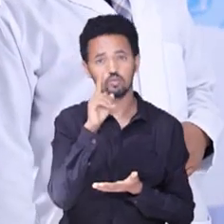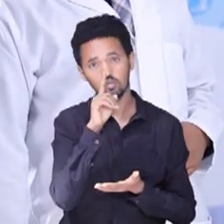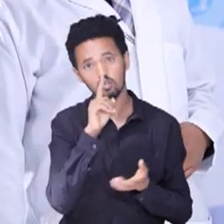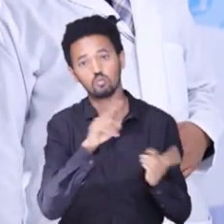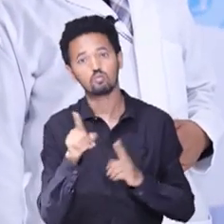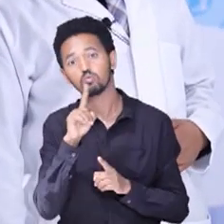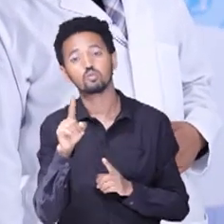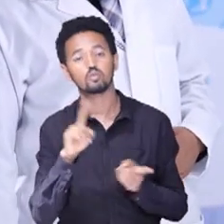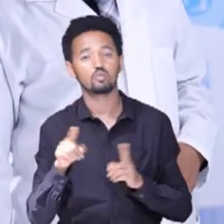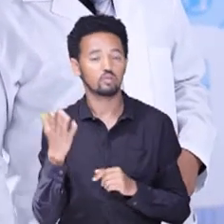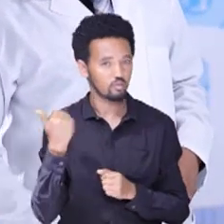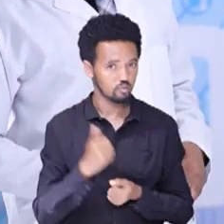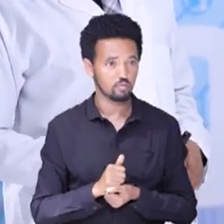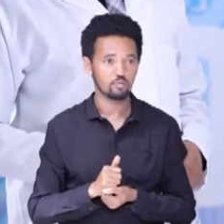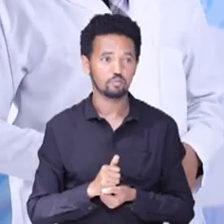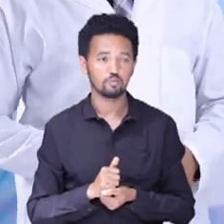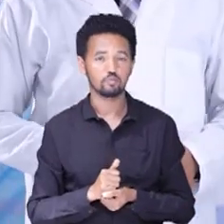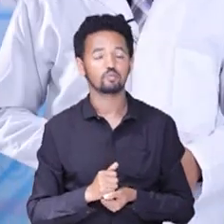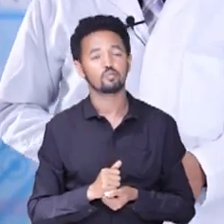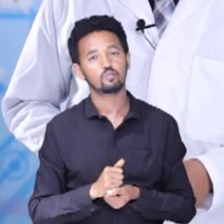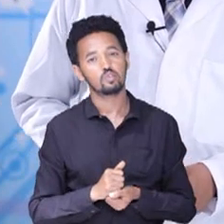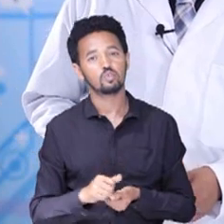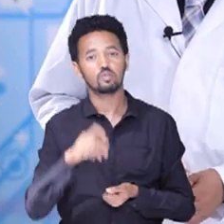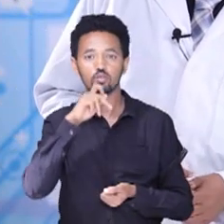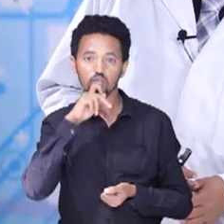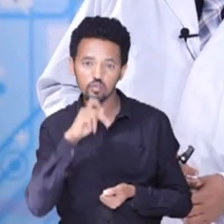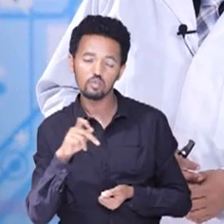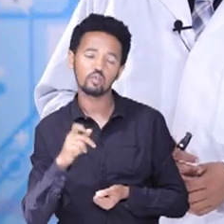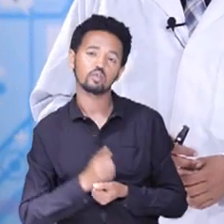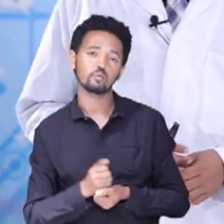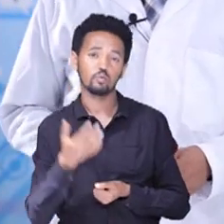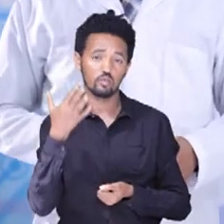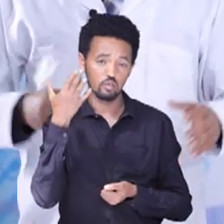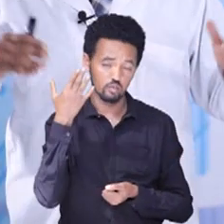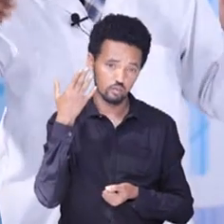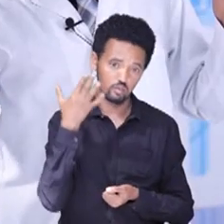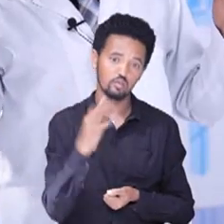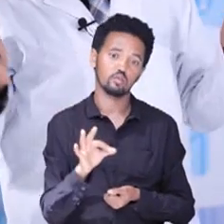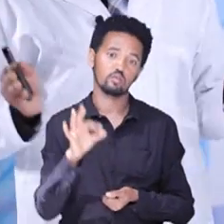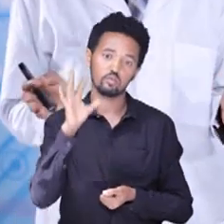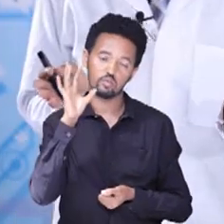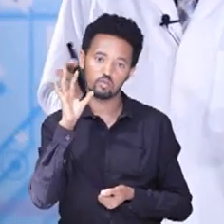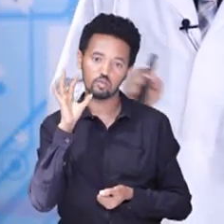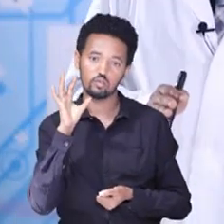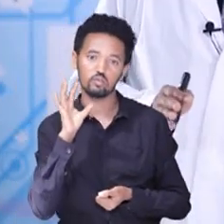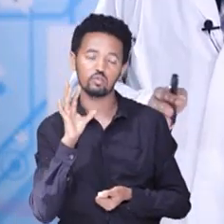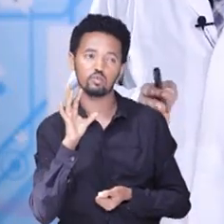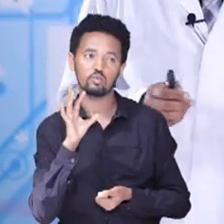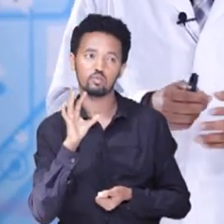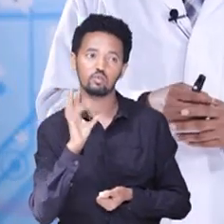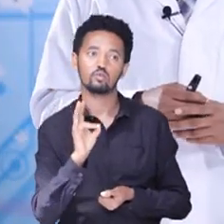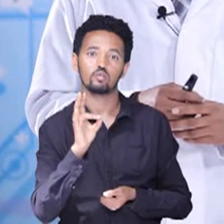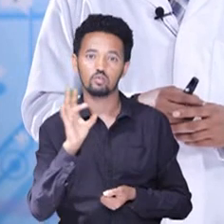Those are in the northern part of Ethiopia, the opponent of the Dirk. By 1977, 5% of Eritrea